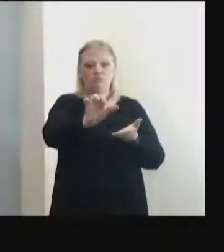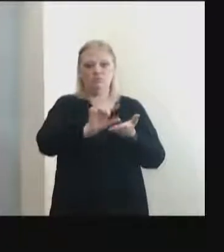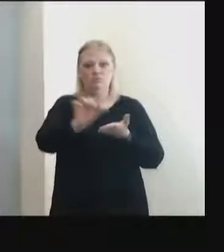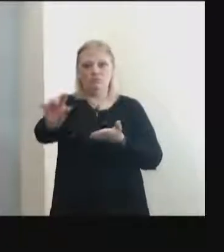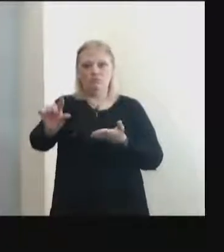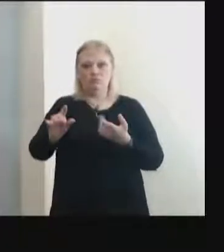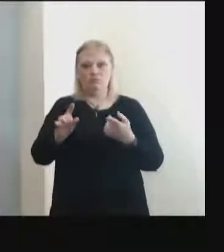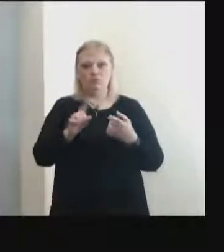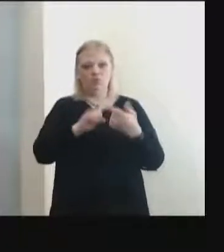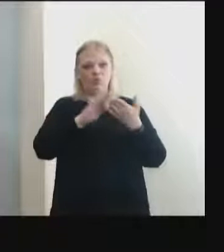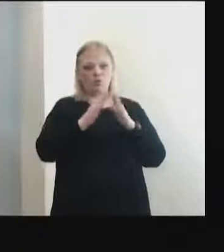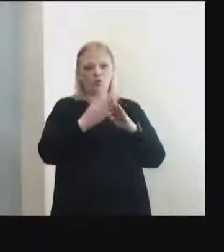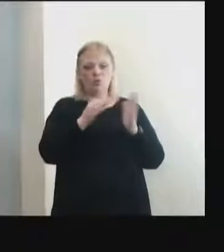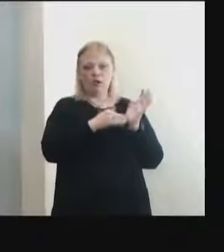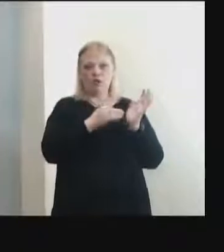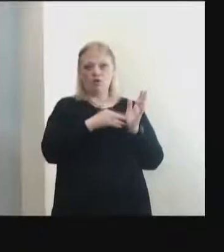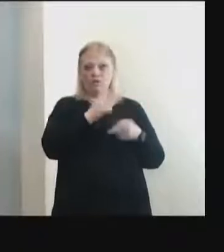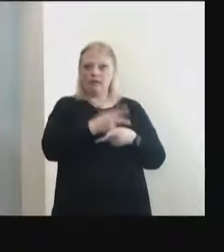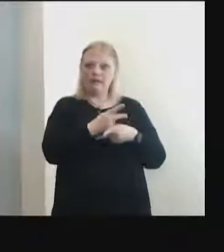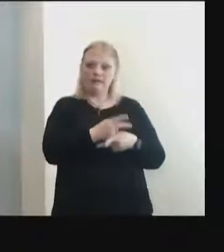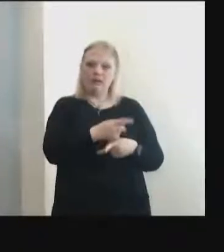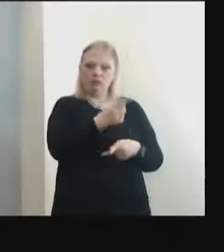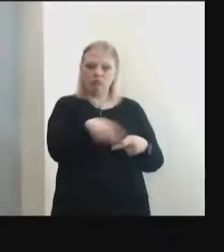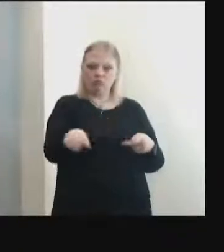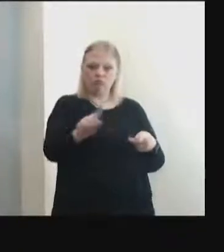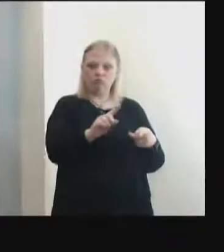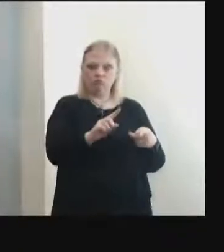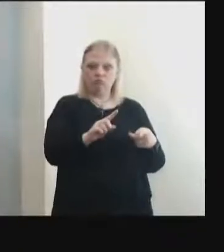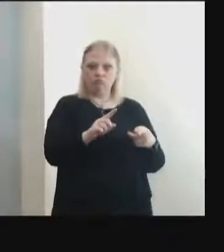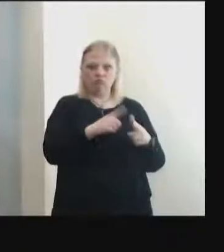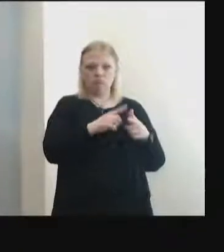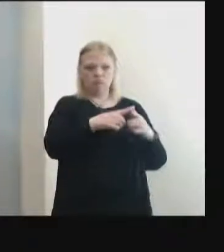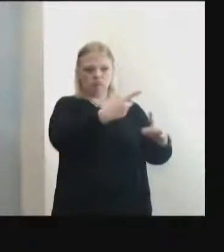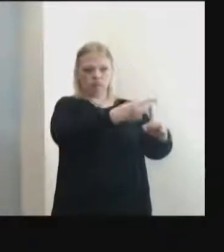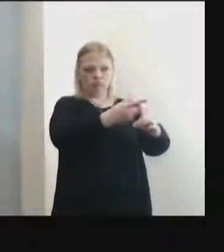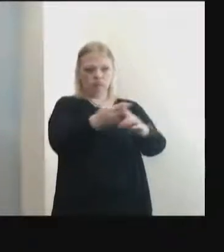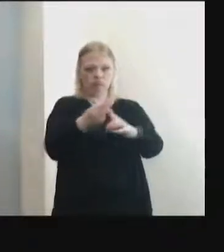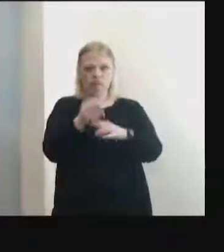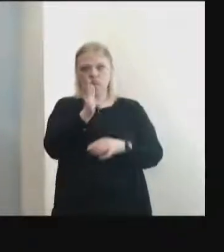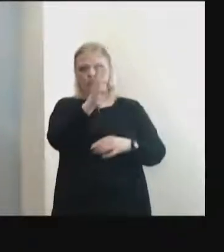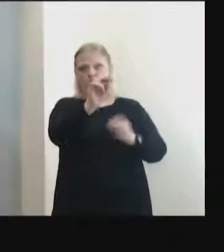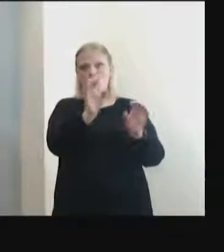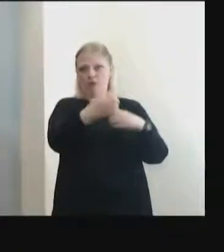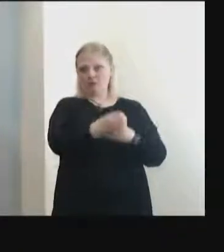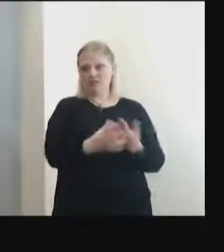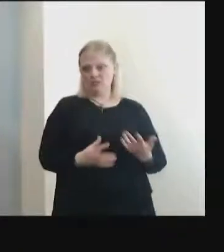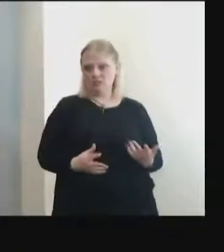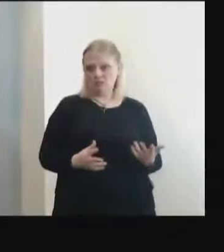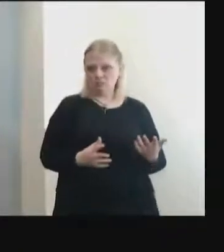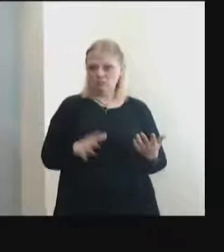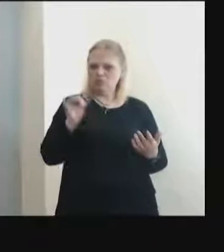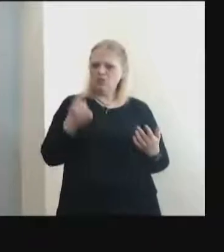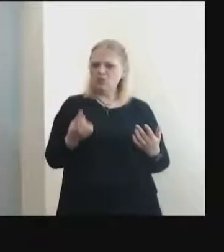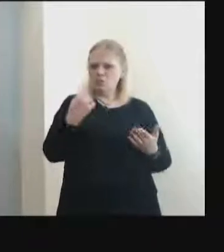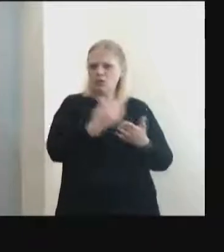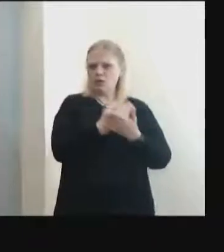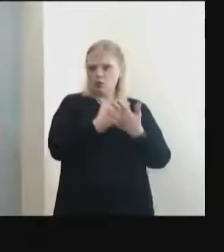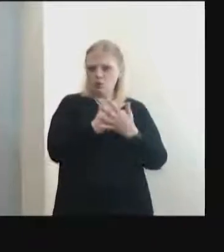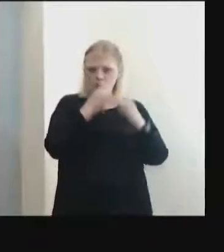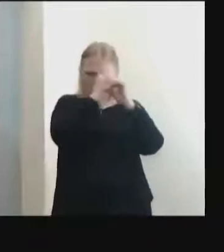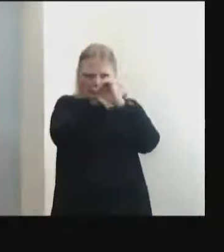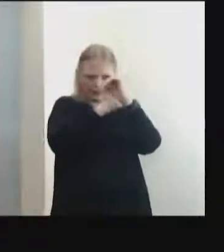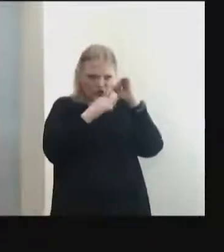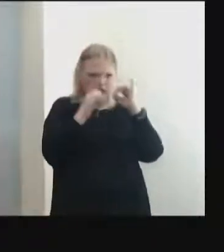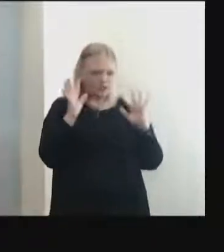the community providers who take care of these adolescents, and they can vaccinate them in their own offices. So that is one of our new strategy,